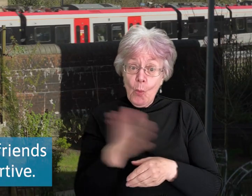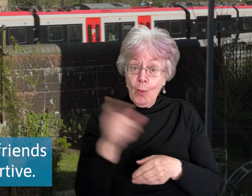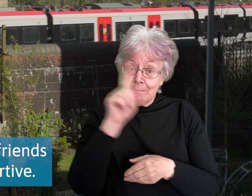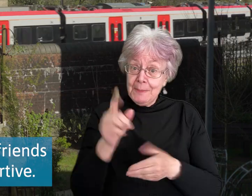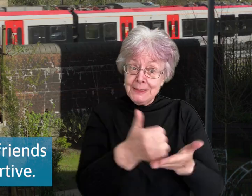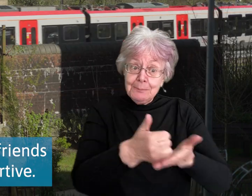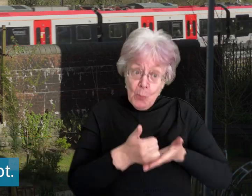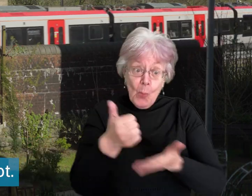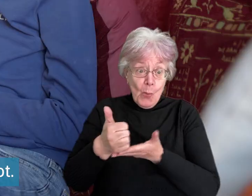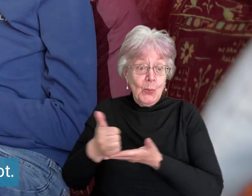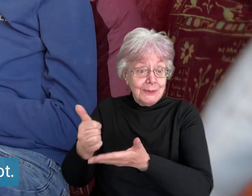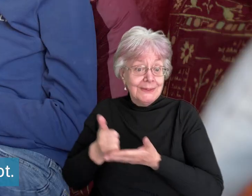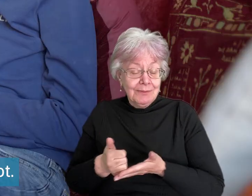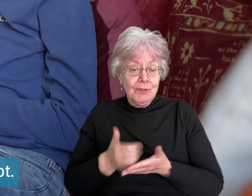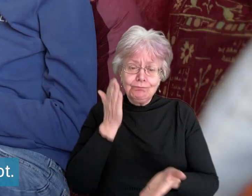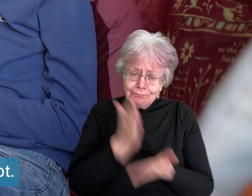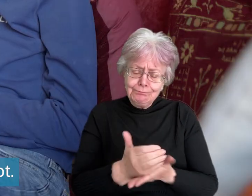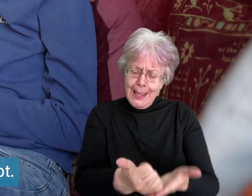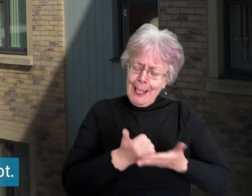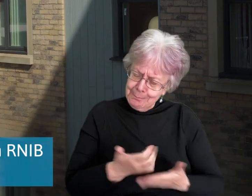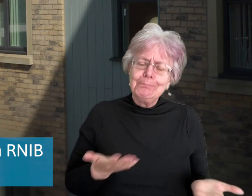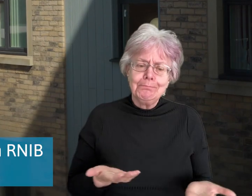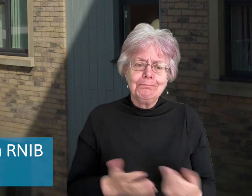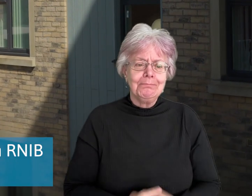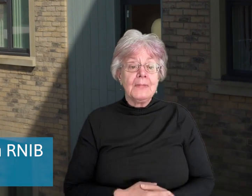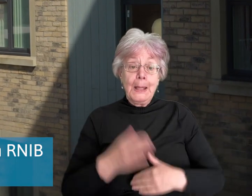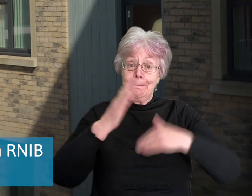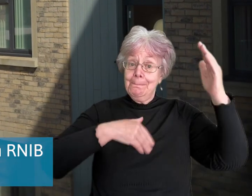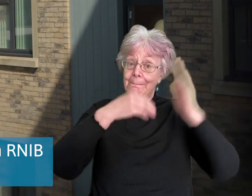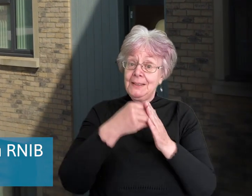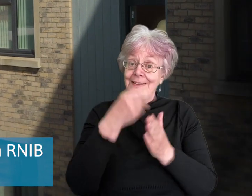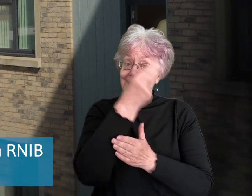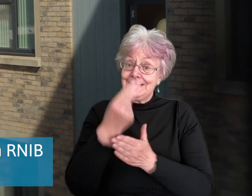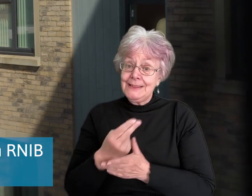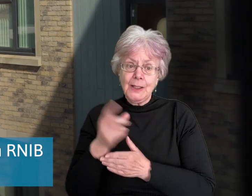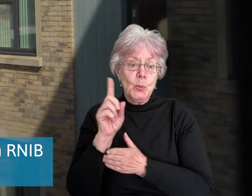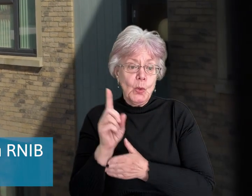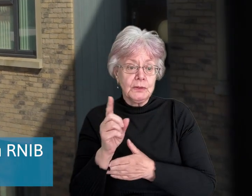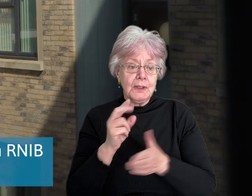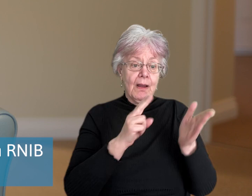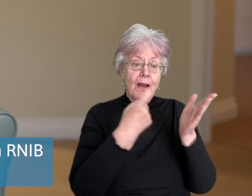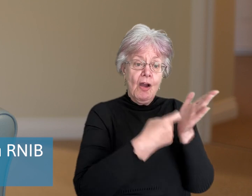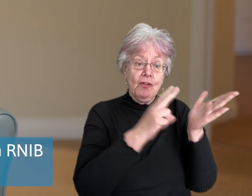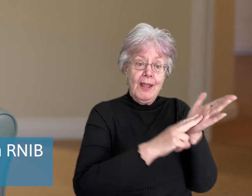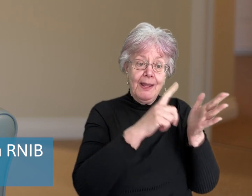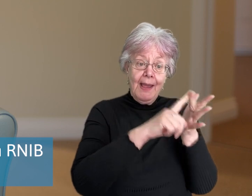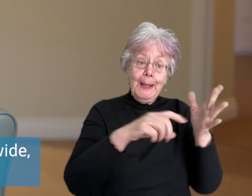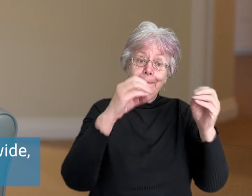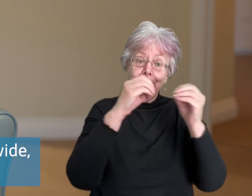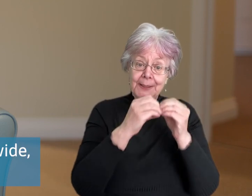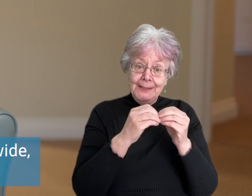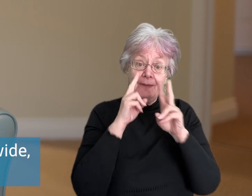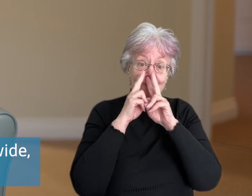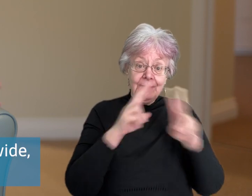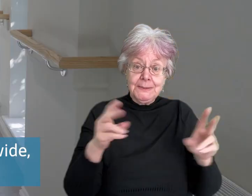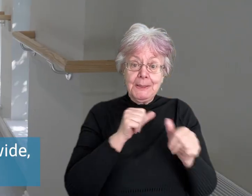very supportive. So yeah, it's helped me a lot. The building is designed with R&IB visibly better standard,